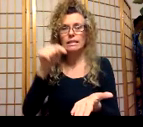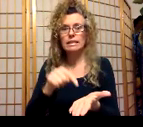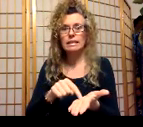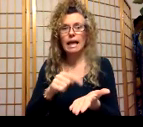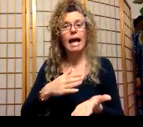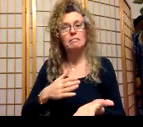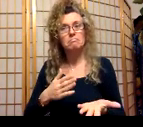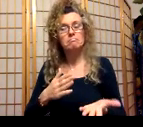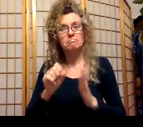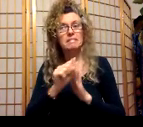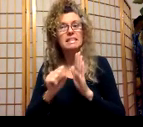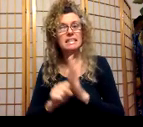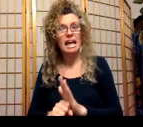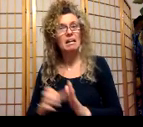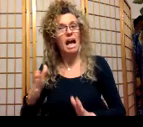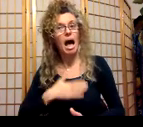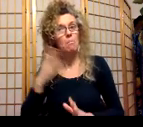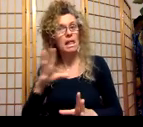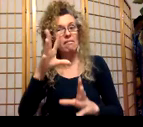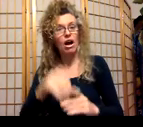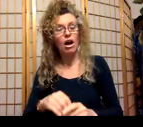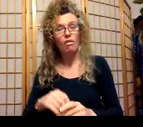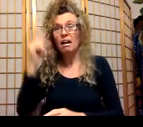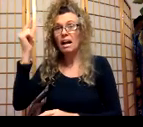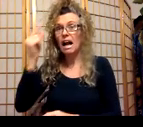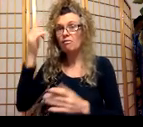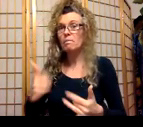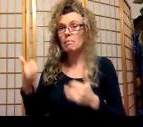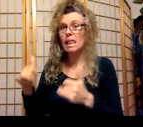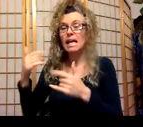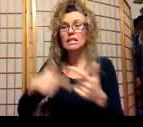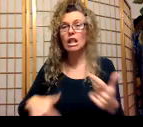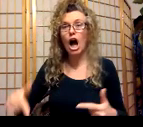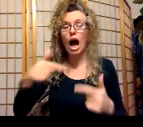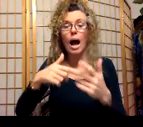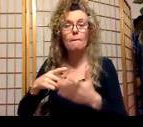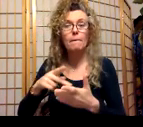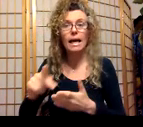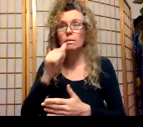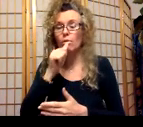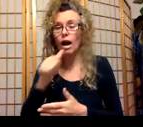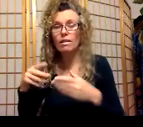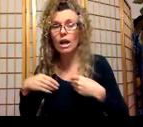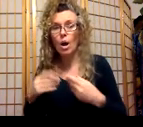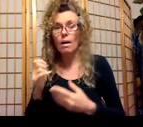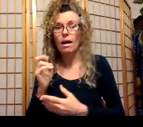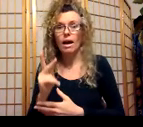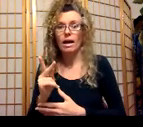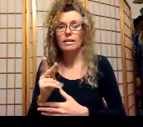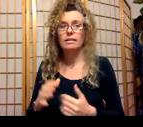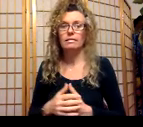happily engages. The government happily plays along and pays the privately owned banks the usage fees.